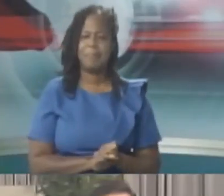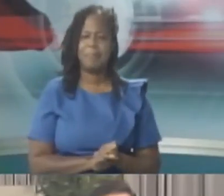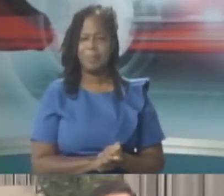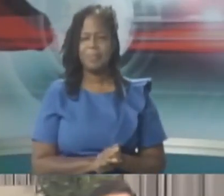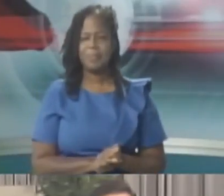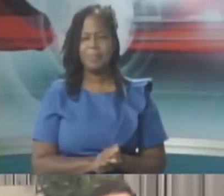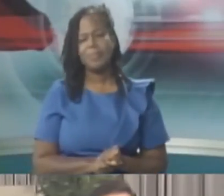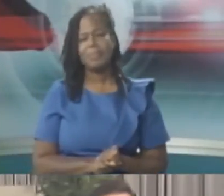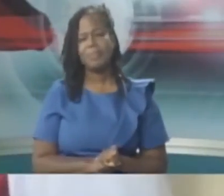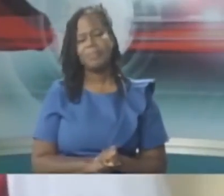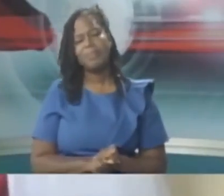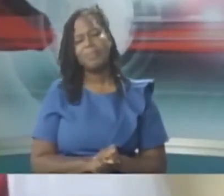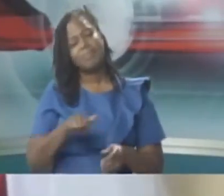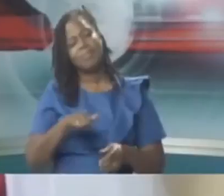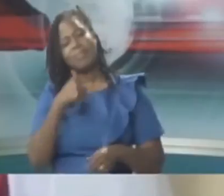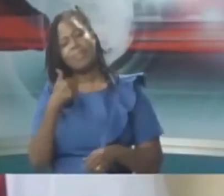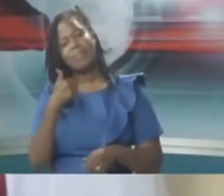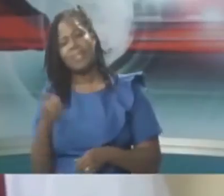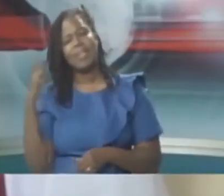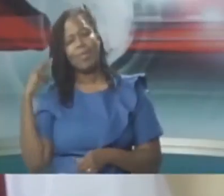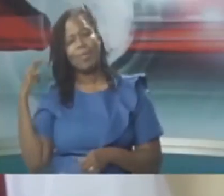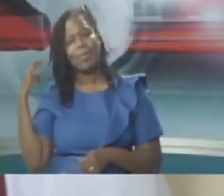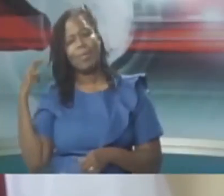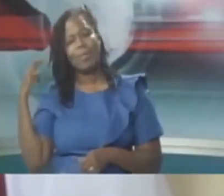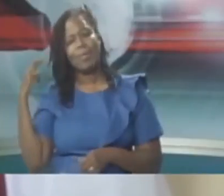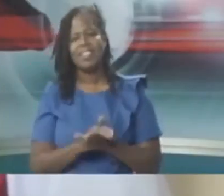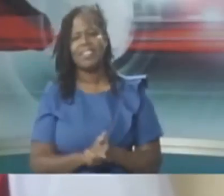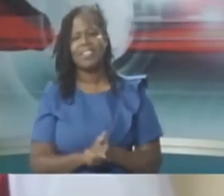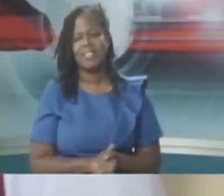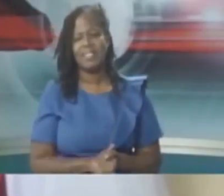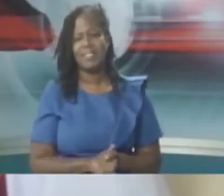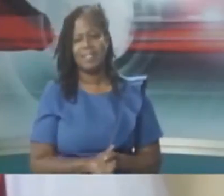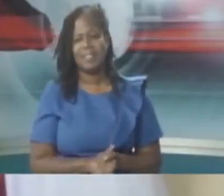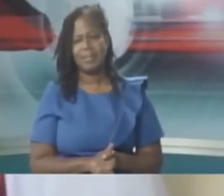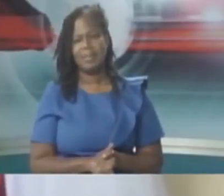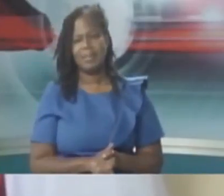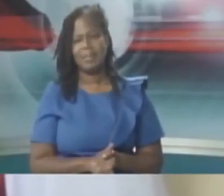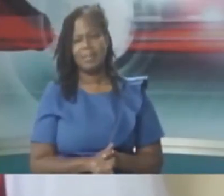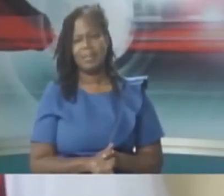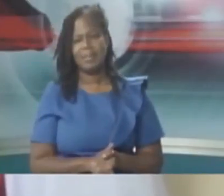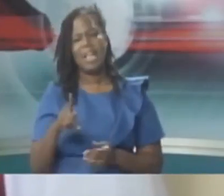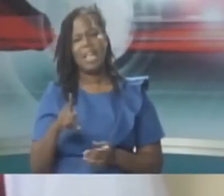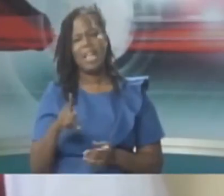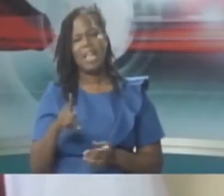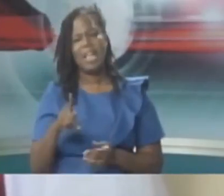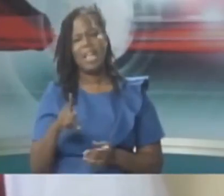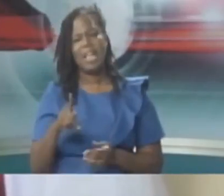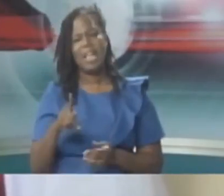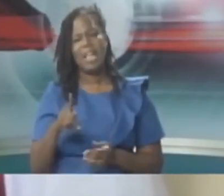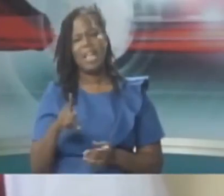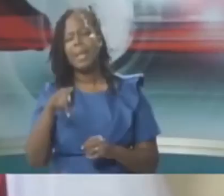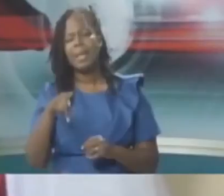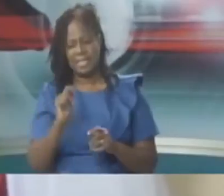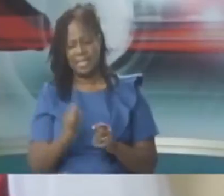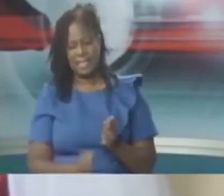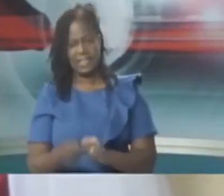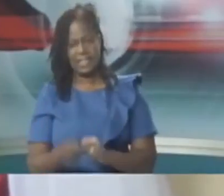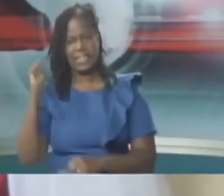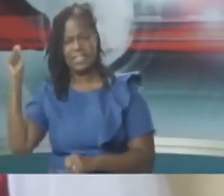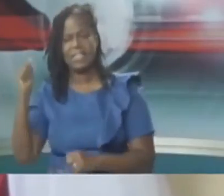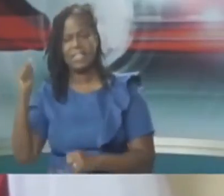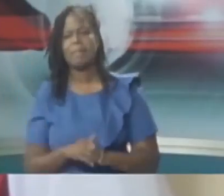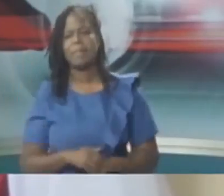Good morning, everyone. Good morning to the head morning, table. Nico. This Good morning. is Arsenal from Loop TT. I just had a question for